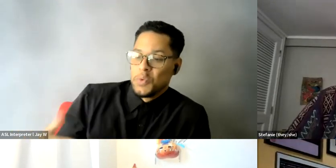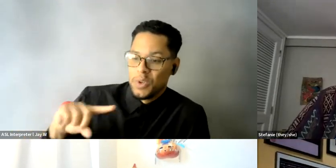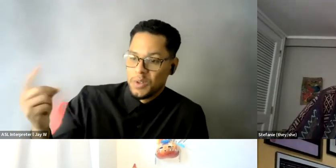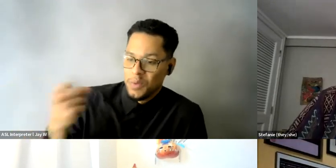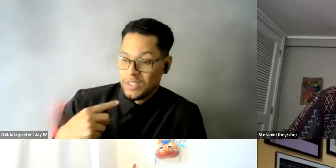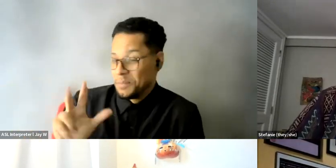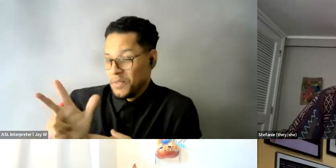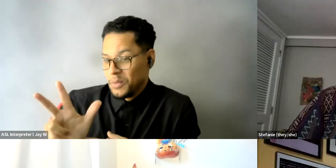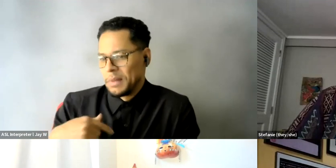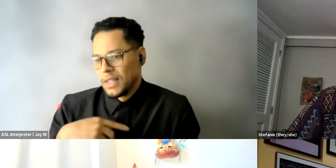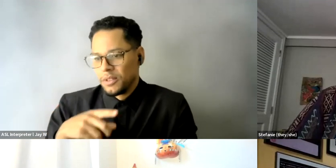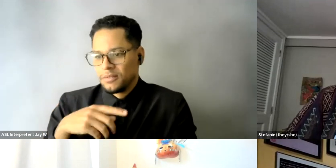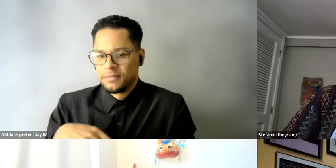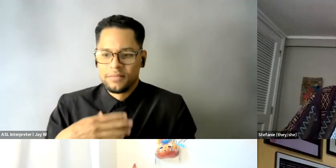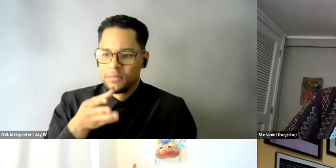But